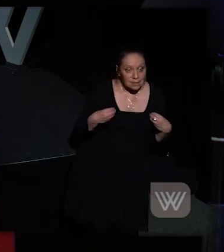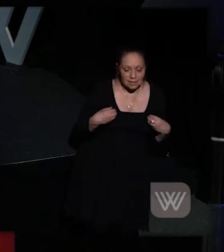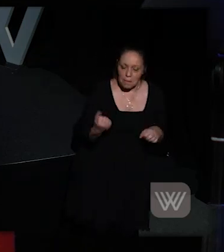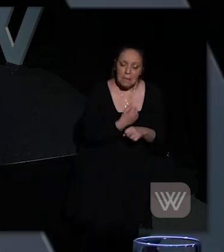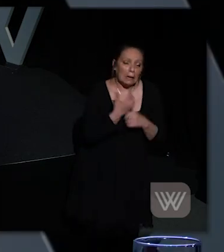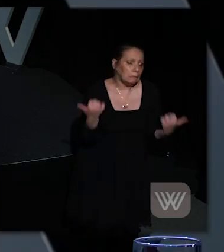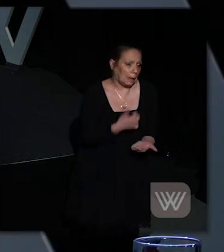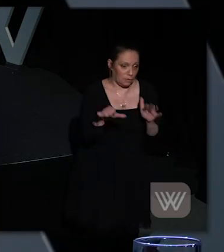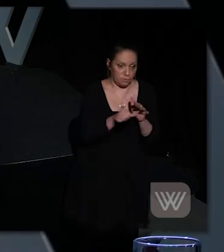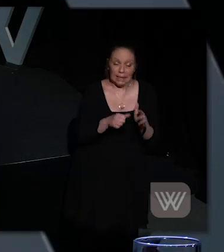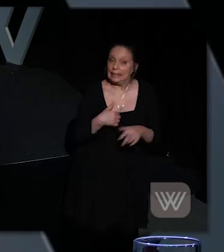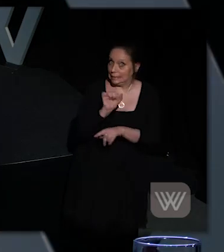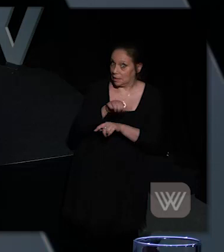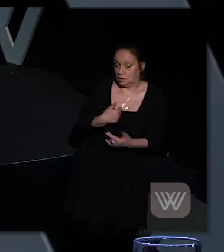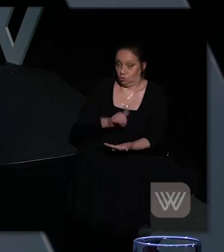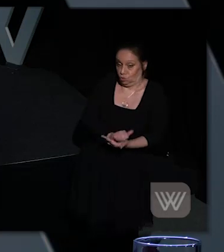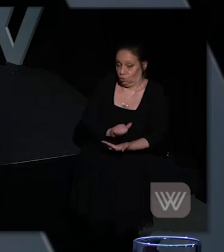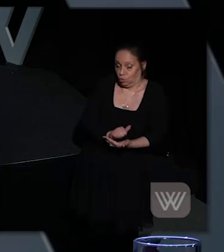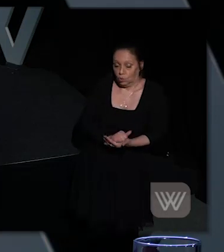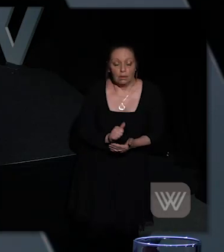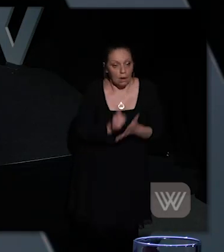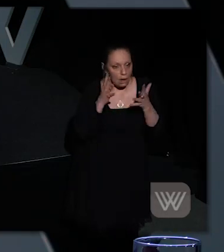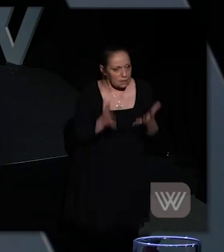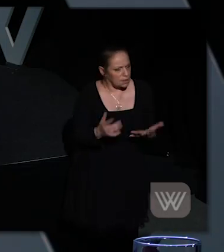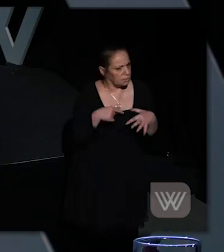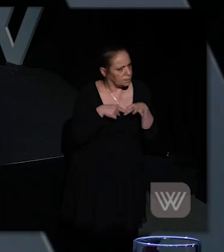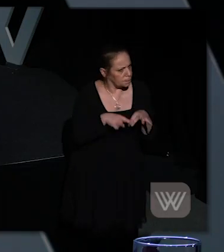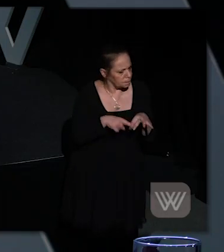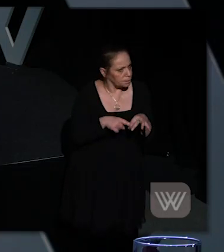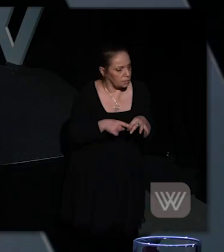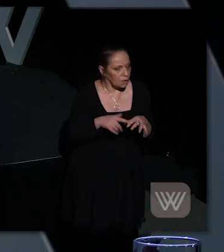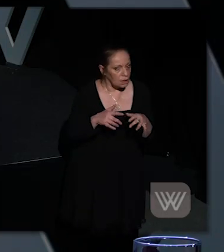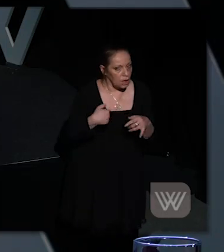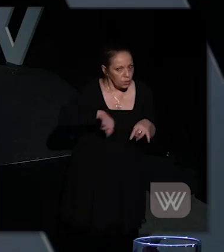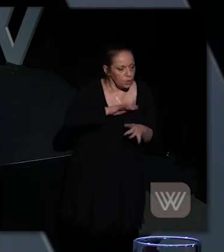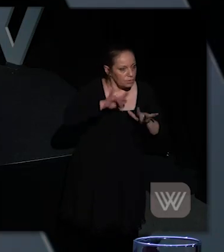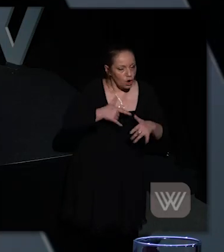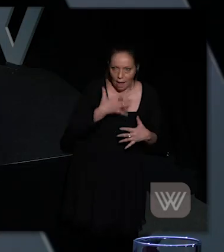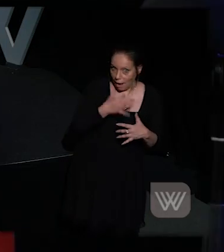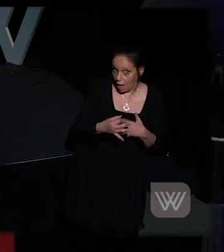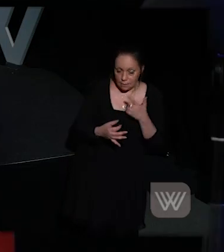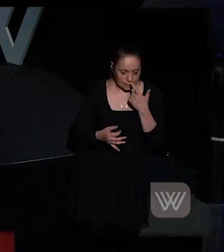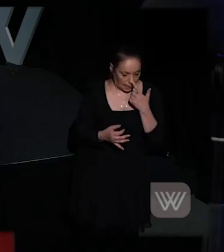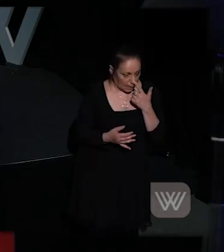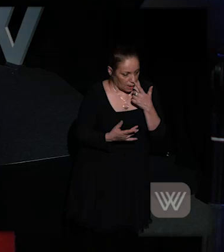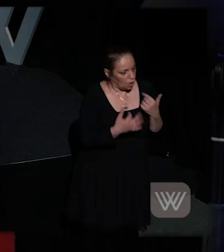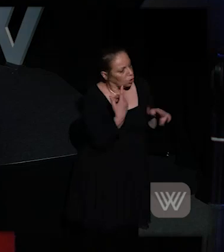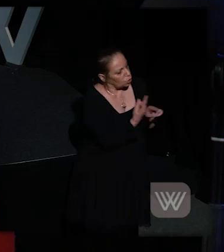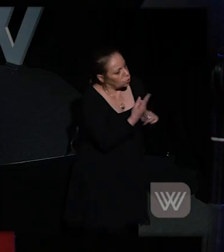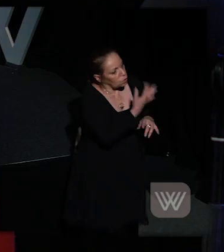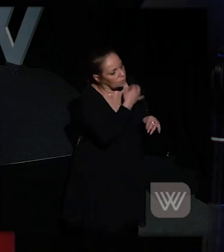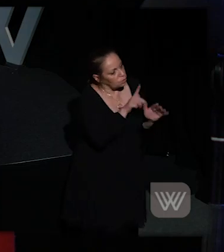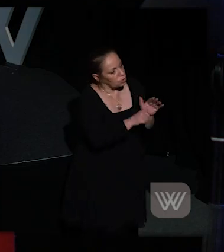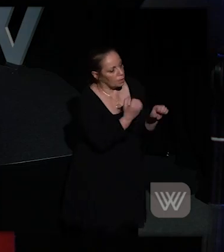No, that's right. You know, so, you know, there's some really big questions here that we're not asking. Can I ask a question? You've referred a couple of times